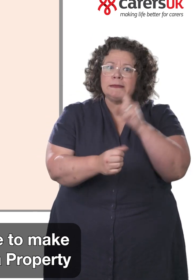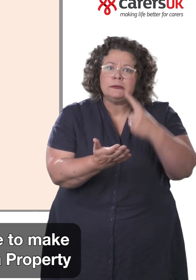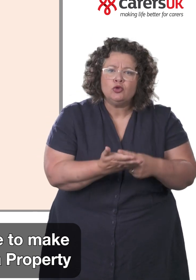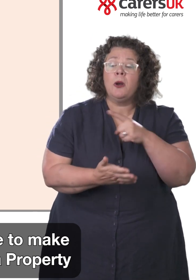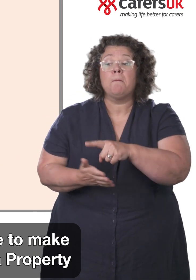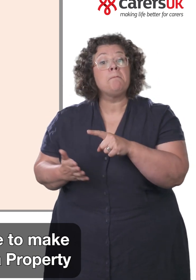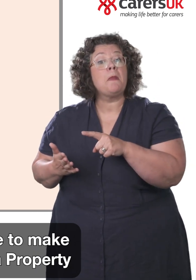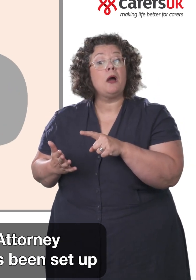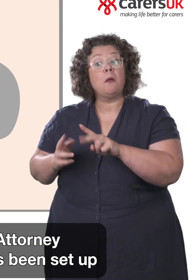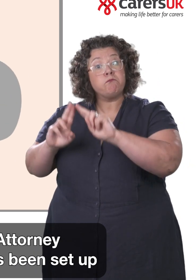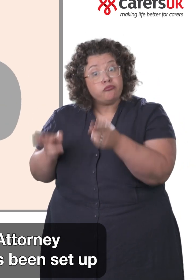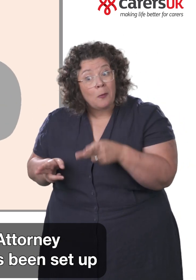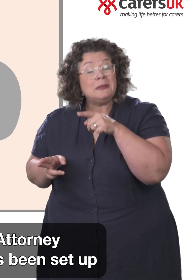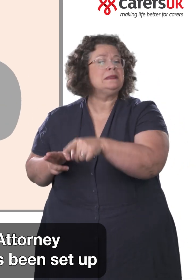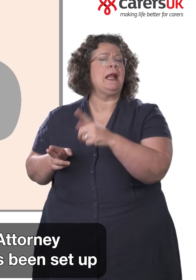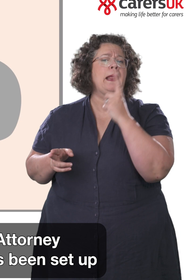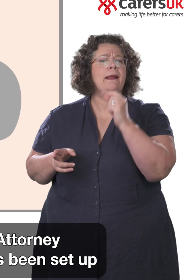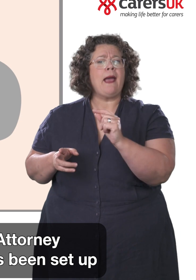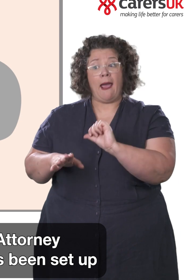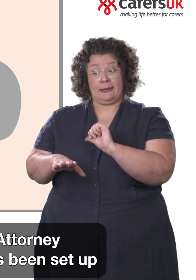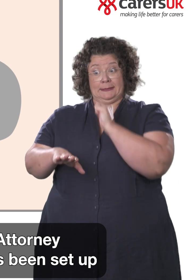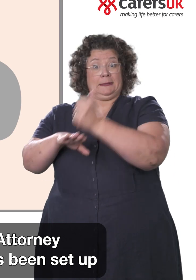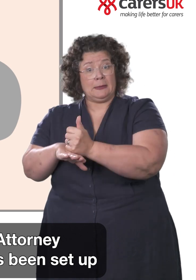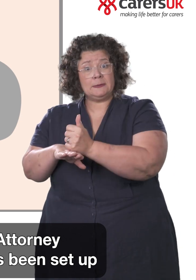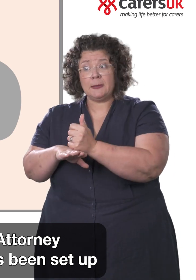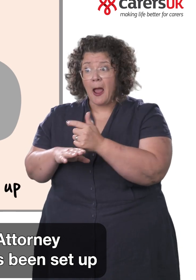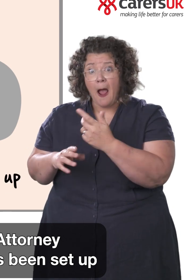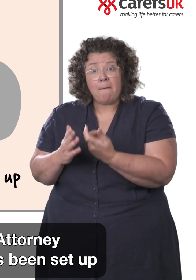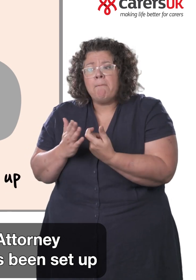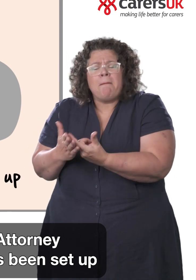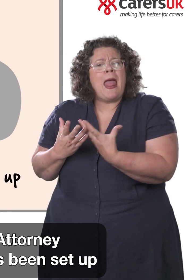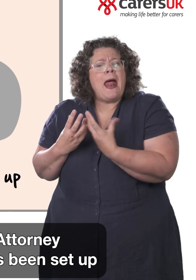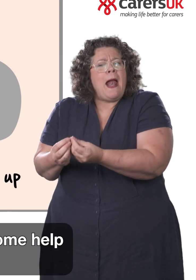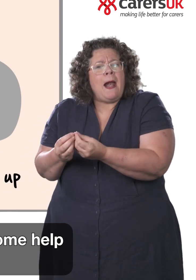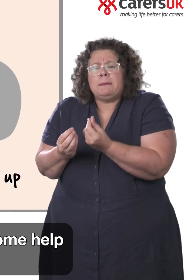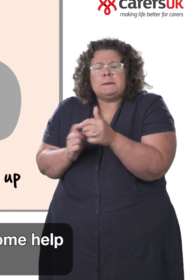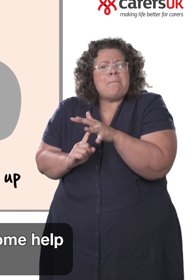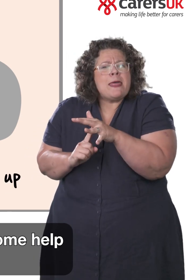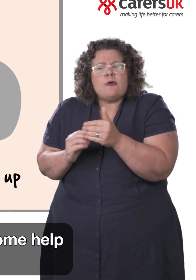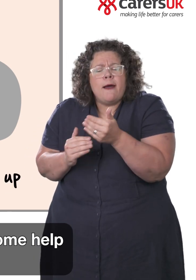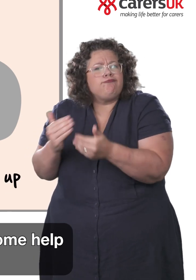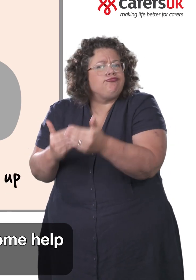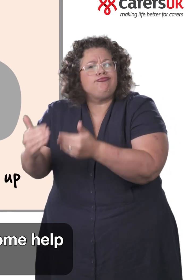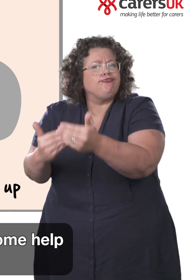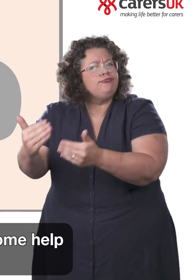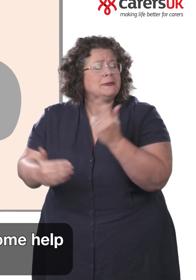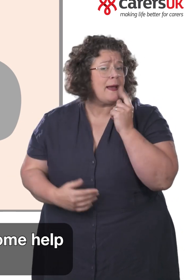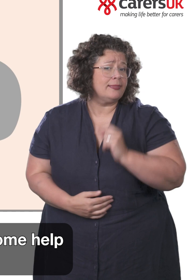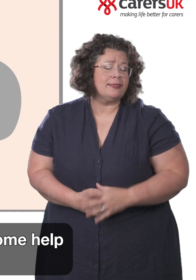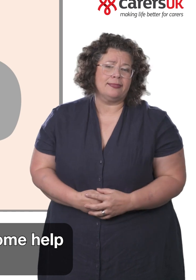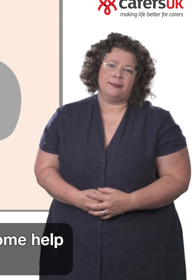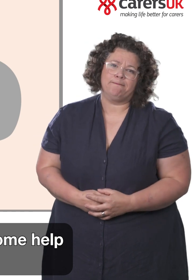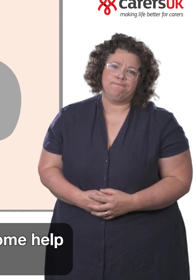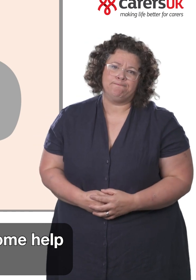decisions. Property and financial power of attorney can be used as soon as it has been set up, if someone just needs some help in these areas.